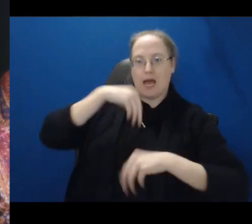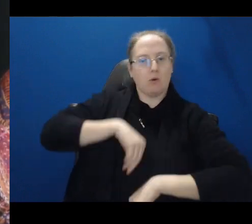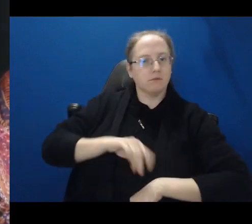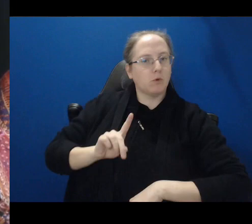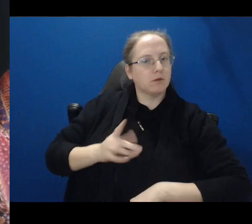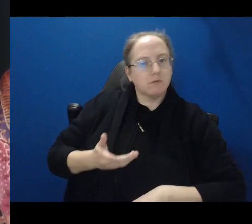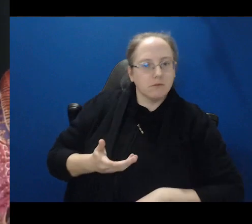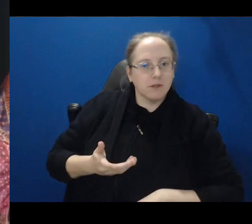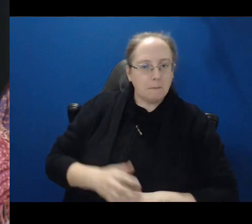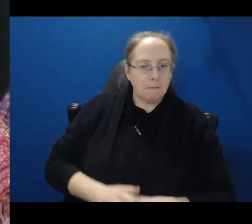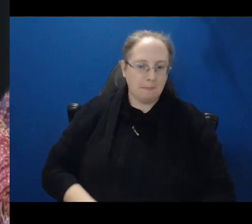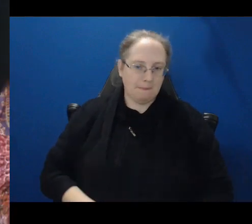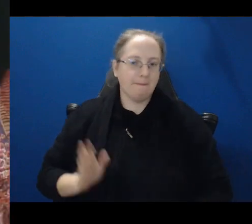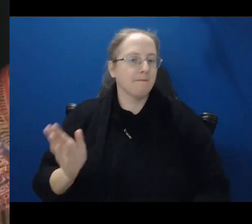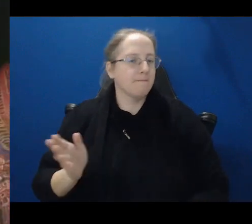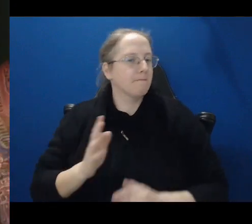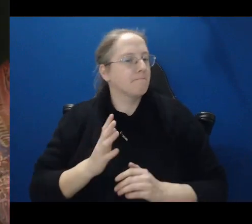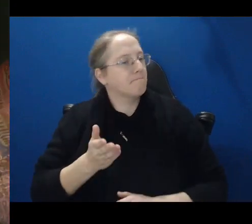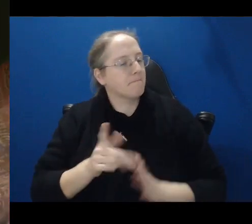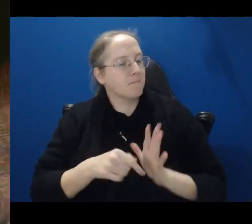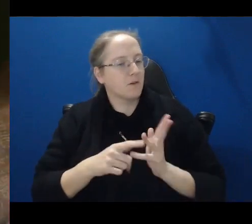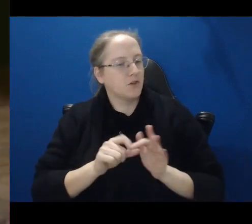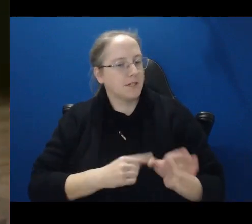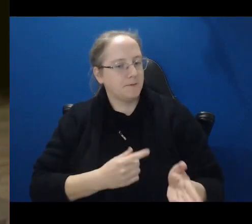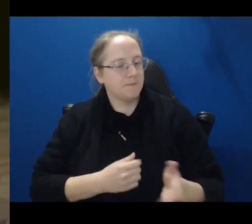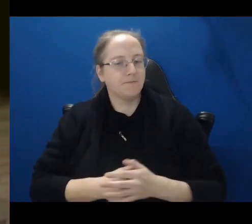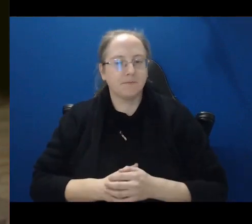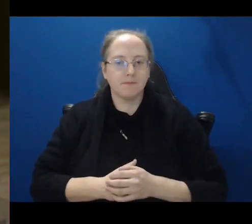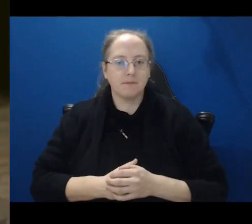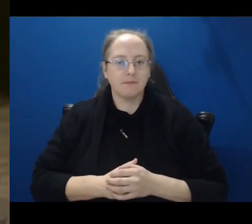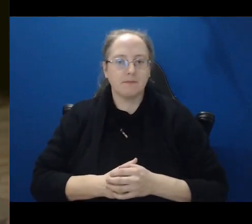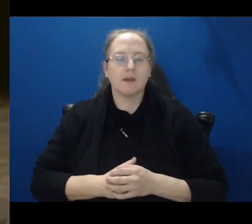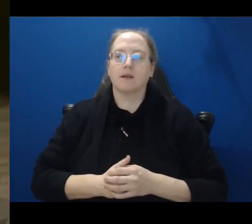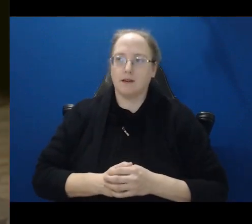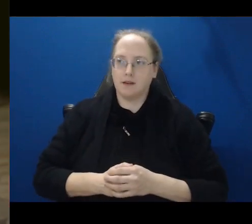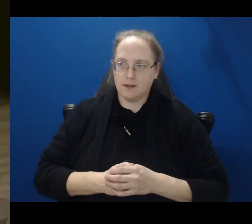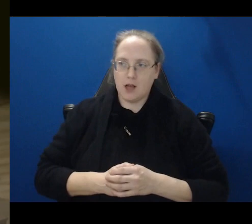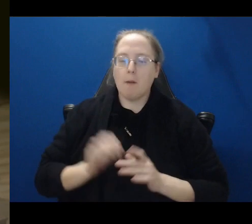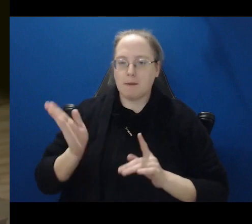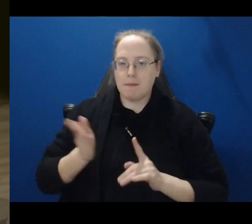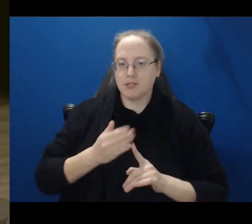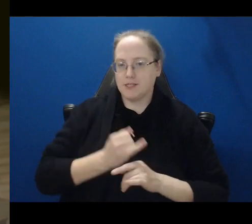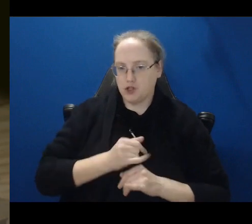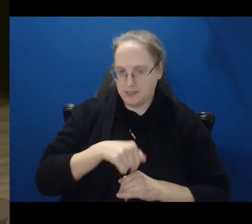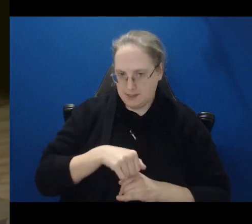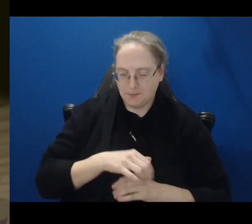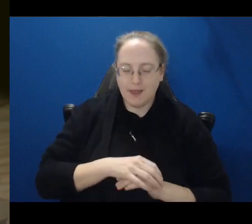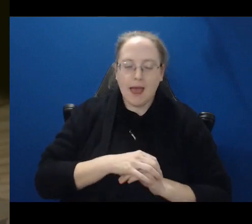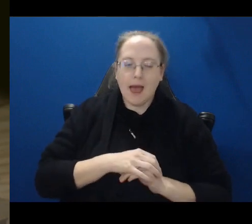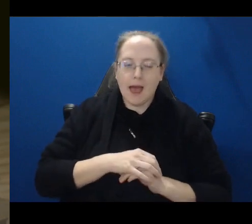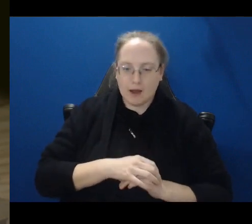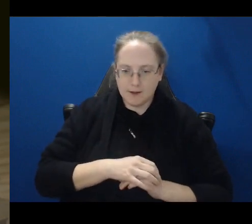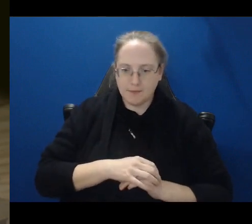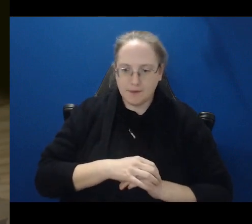Judy? Well, I'll bring that back into the institution a little bit too. So with the institutions, as